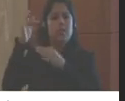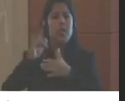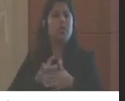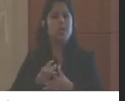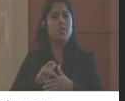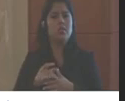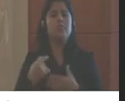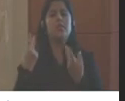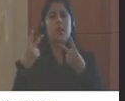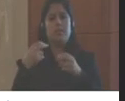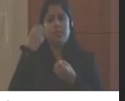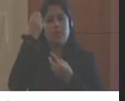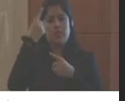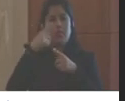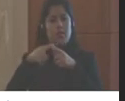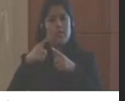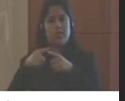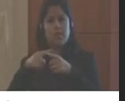high population,